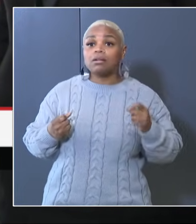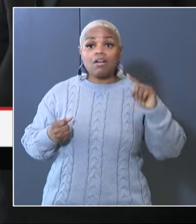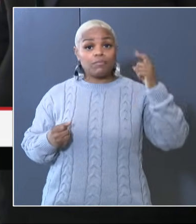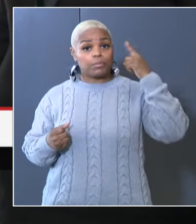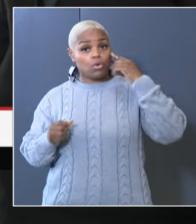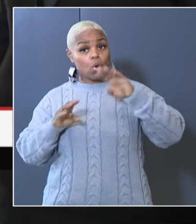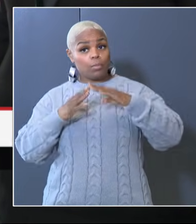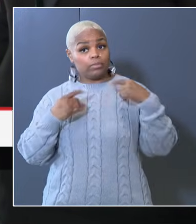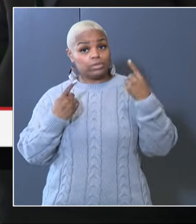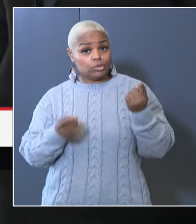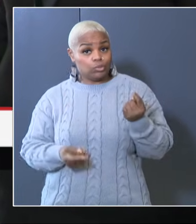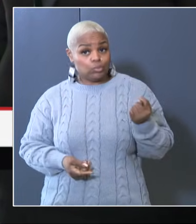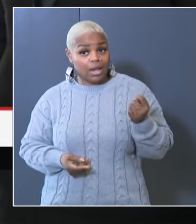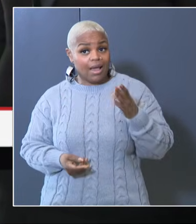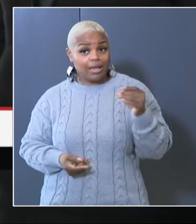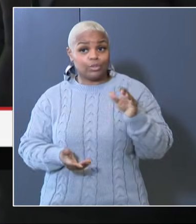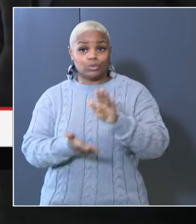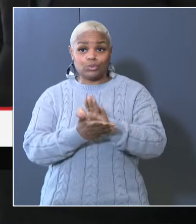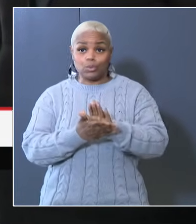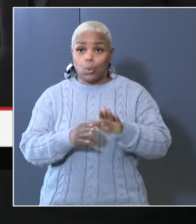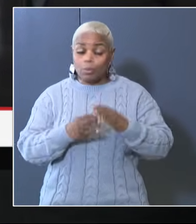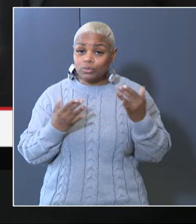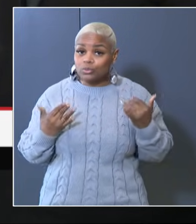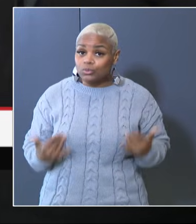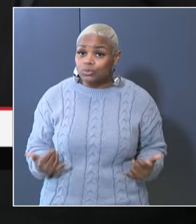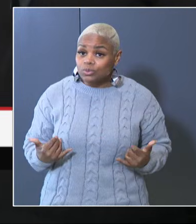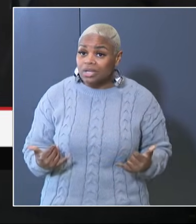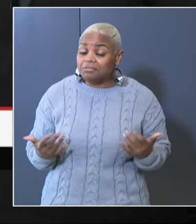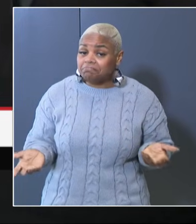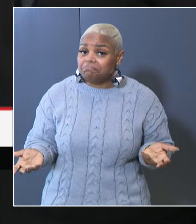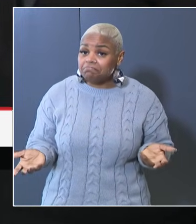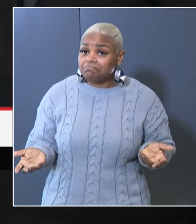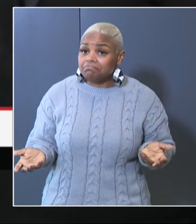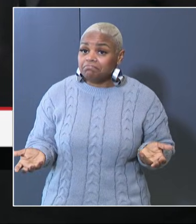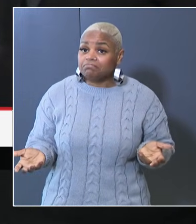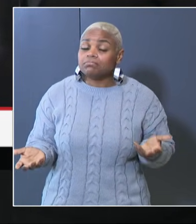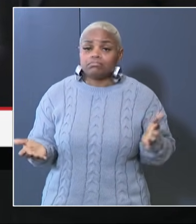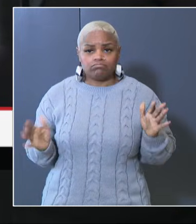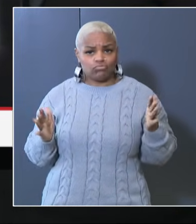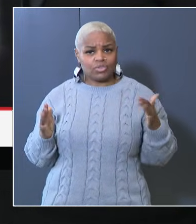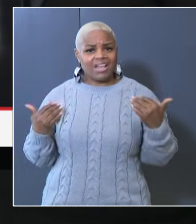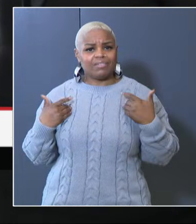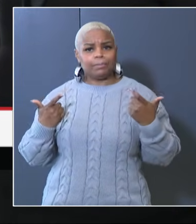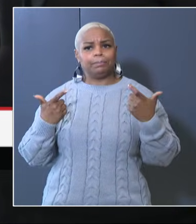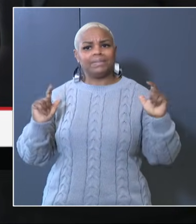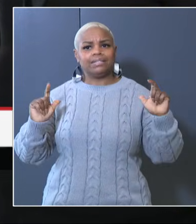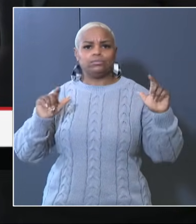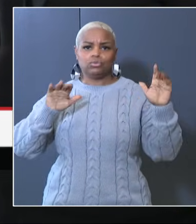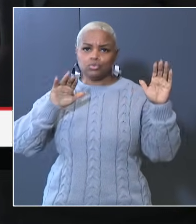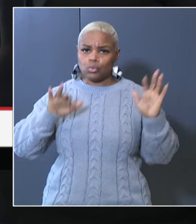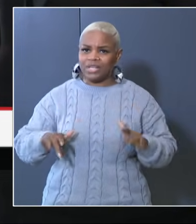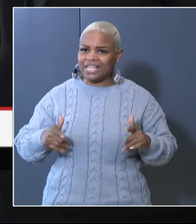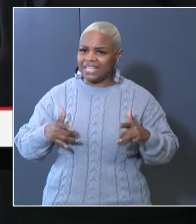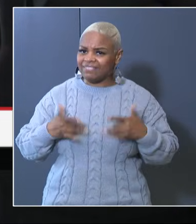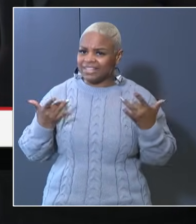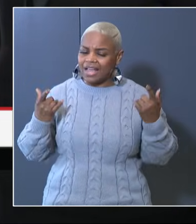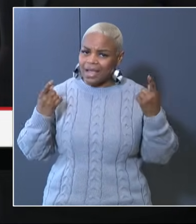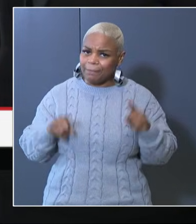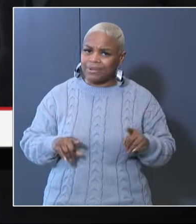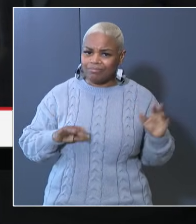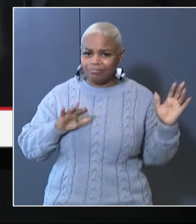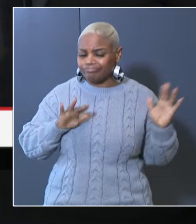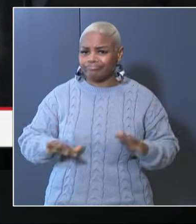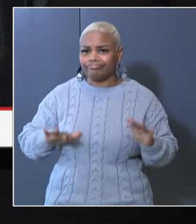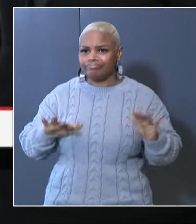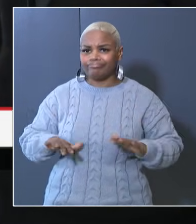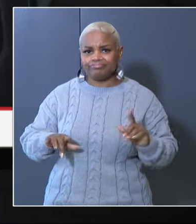schools are open today. We had a massive snow event, and much has been said